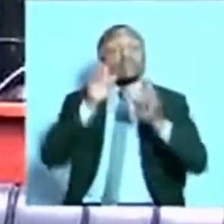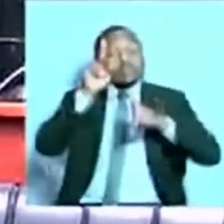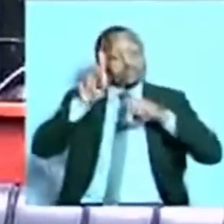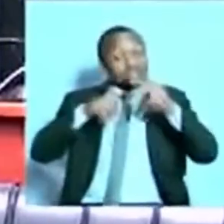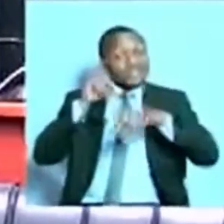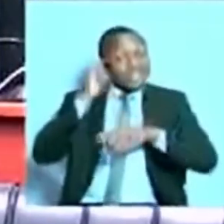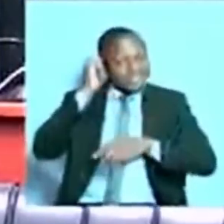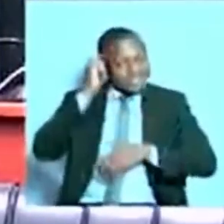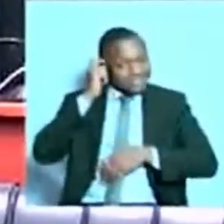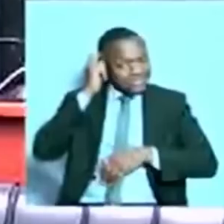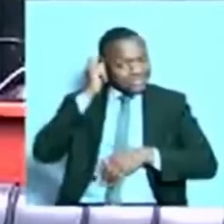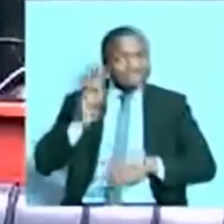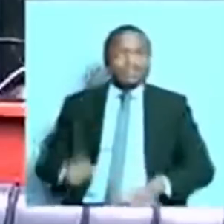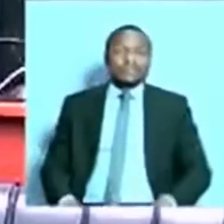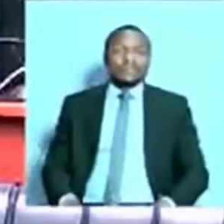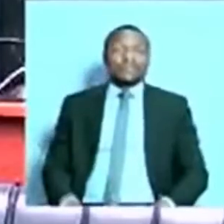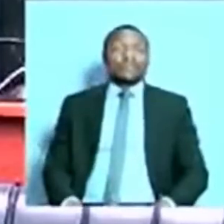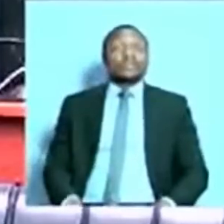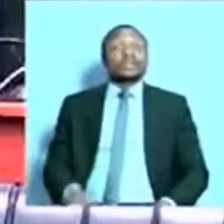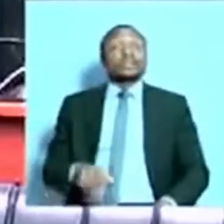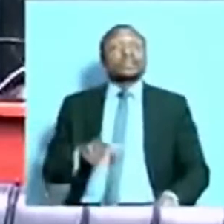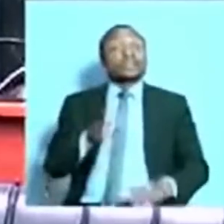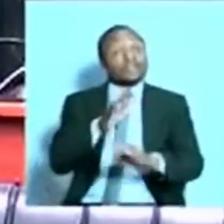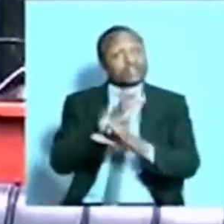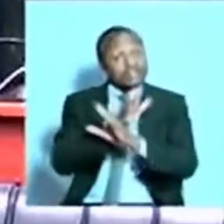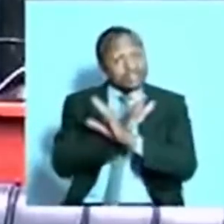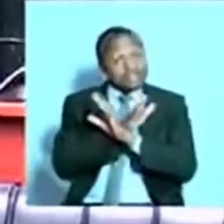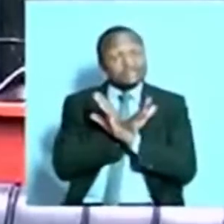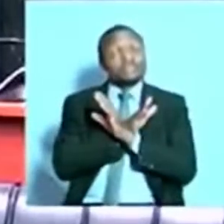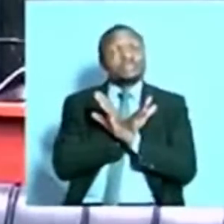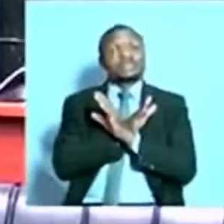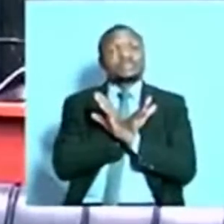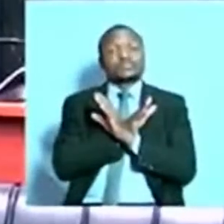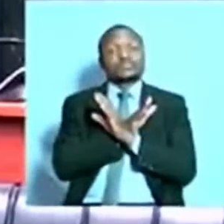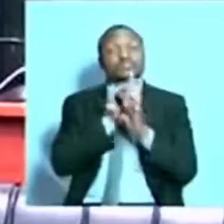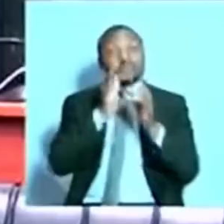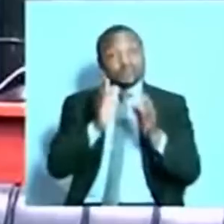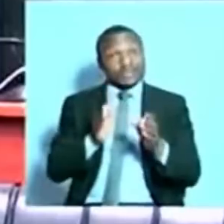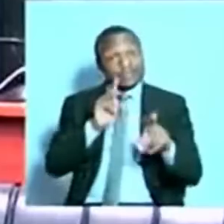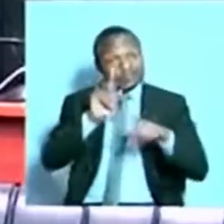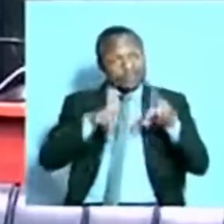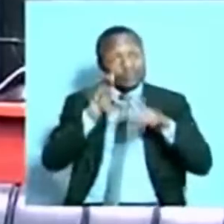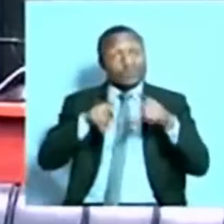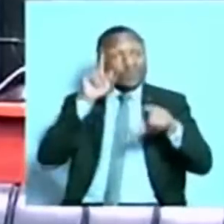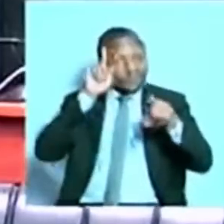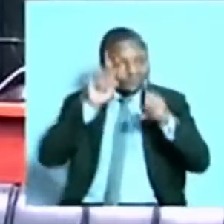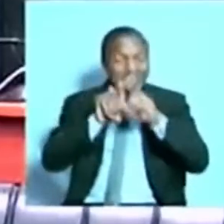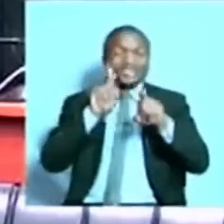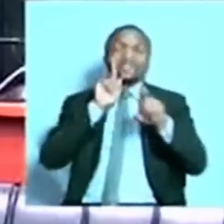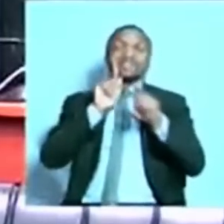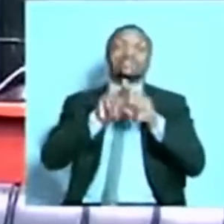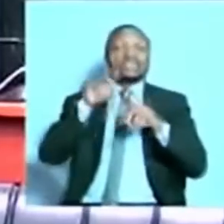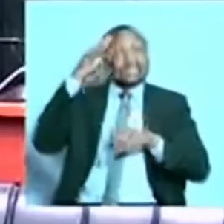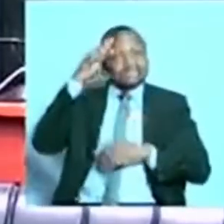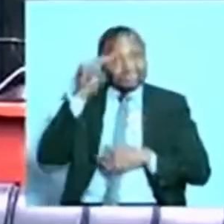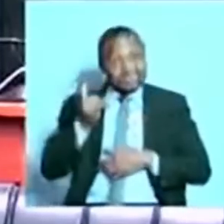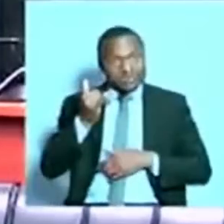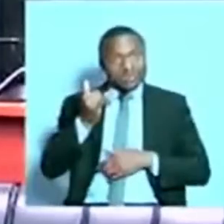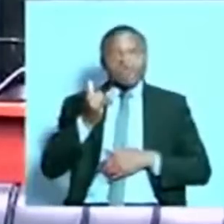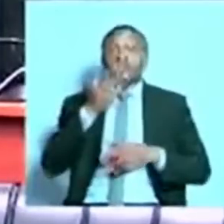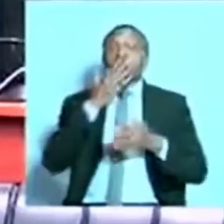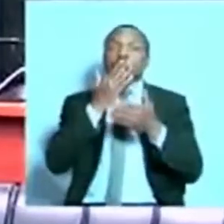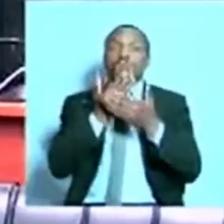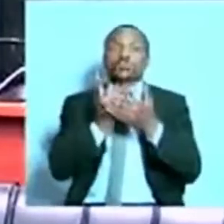think that their Zambian counterparts are their brothers and their sisters. This is why a